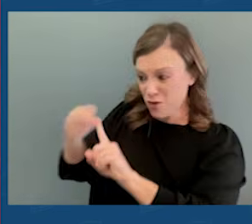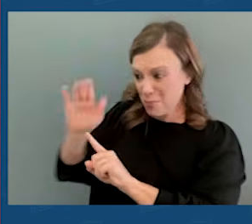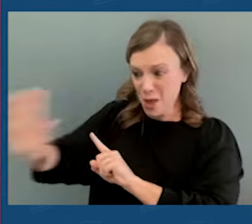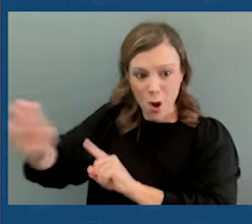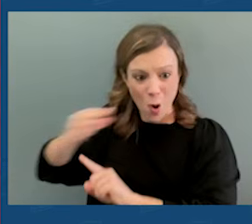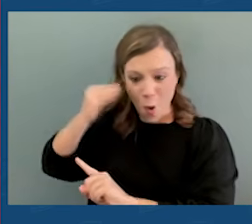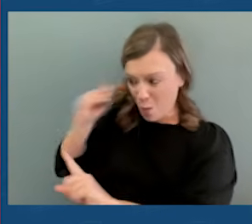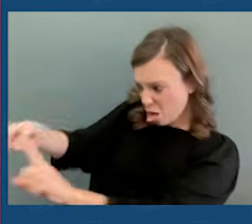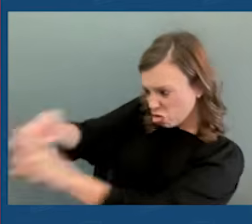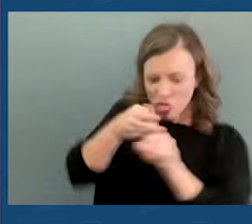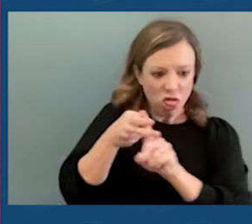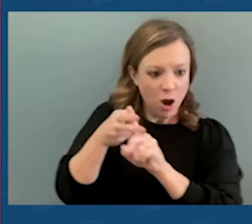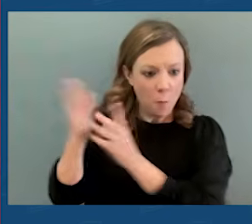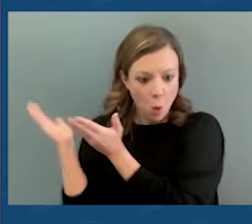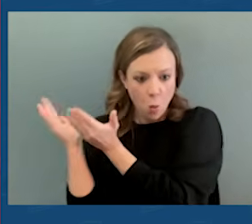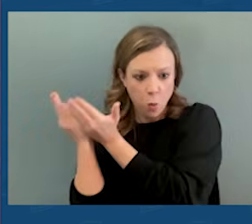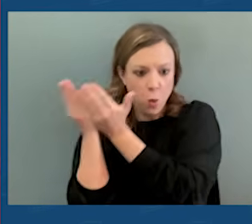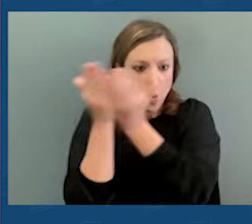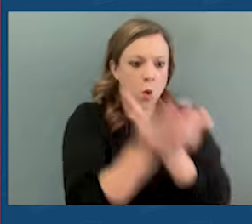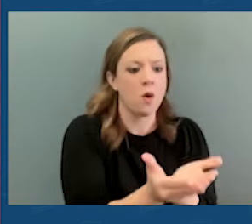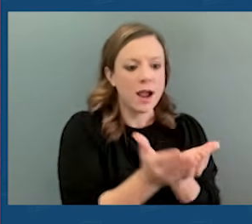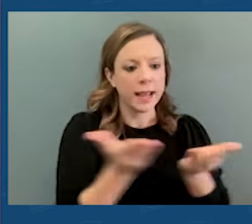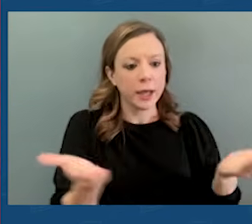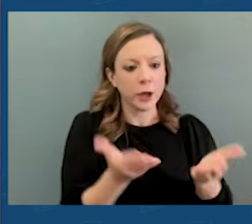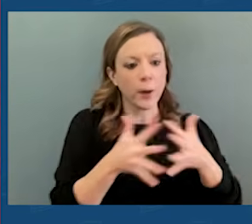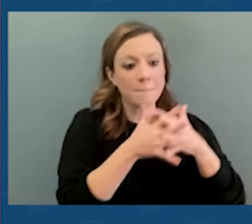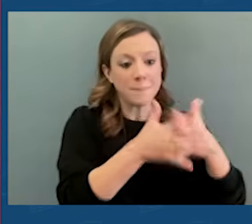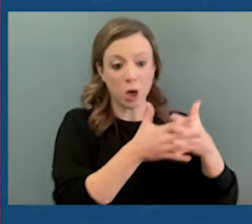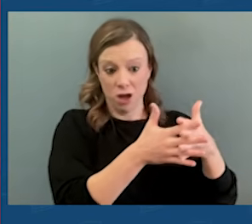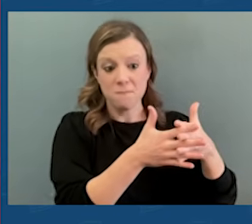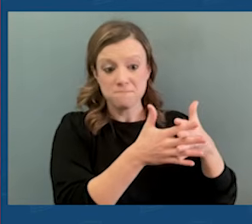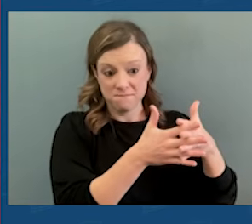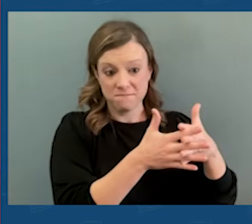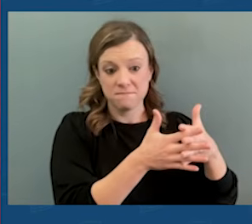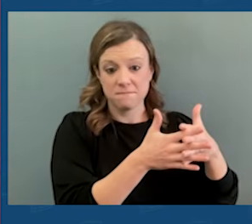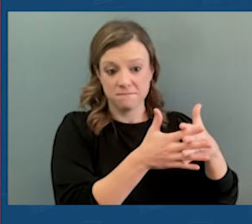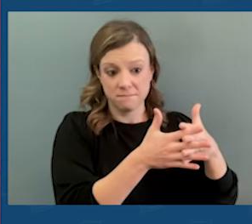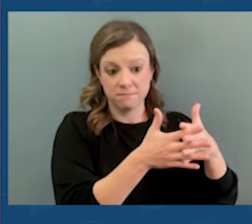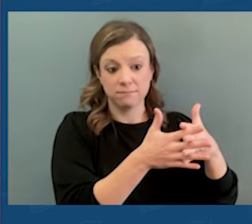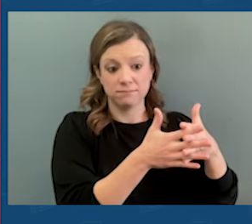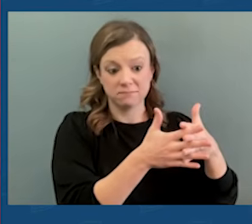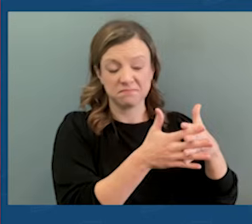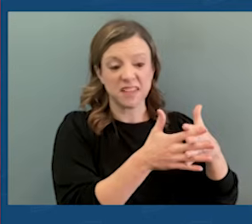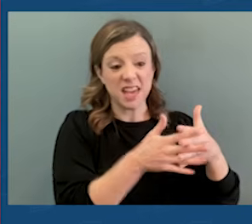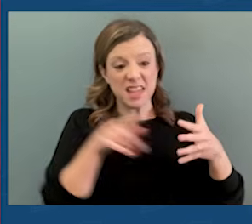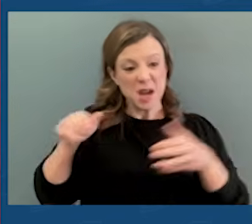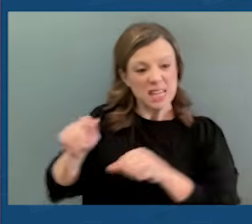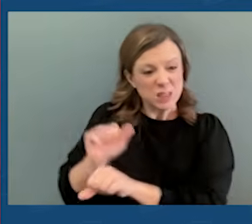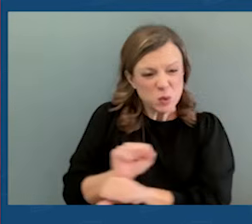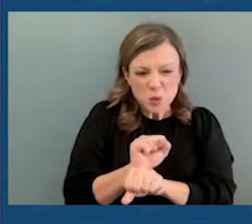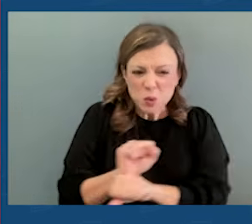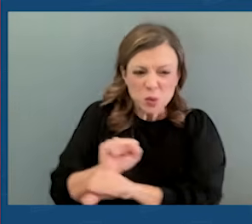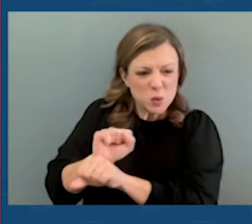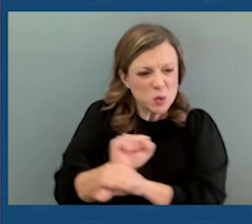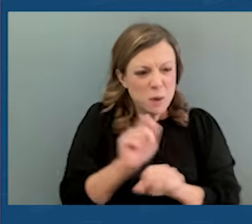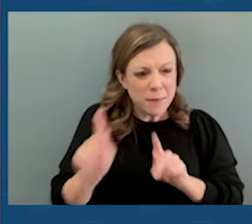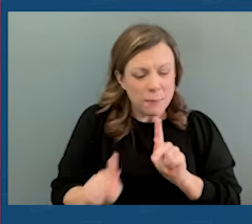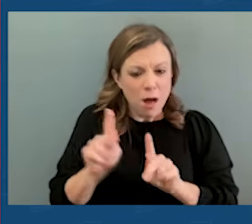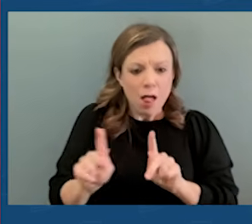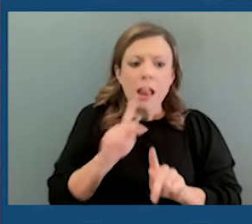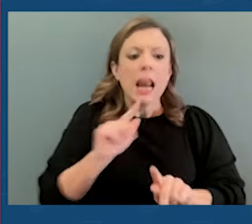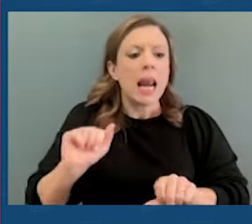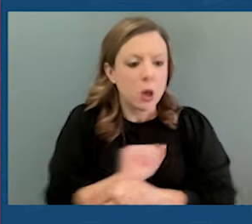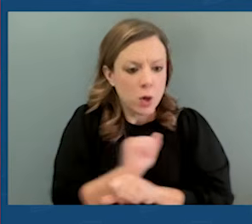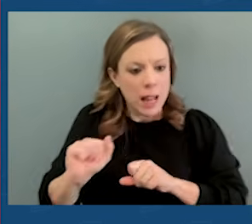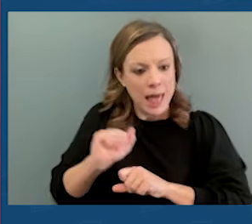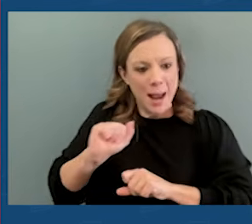shores of what eventually becomes the United States of America. And these enslaved peoples literally built much